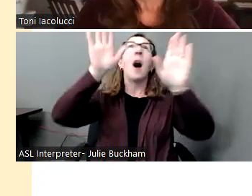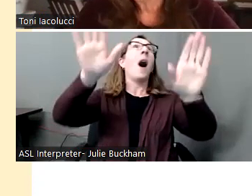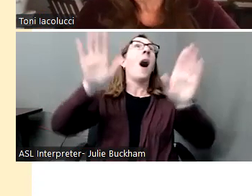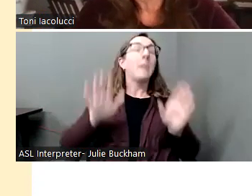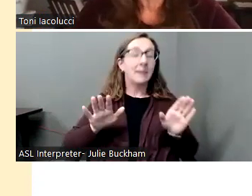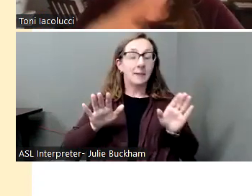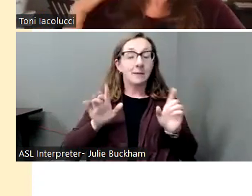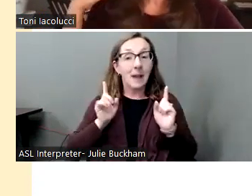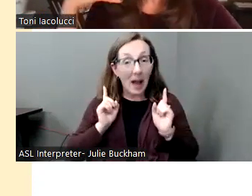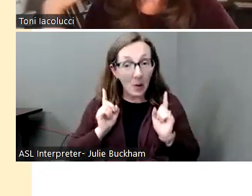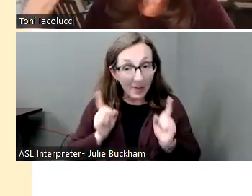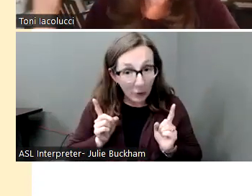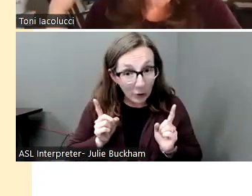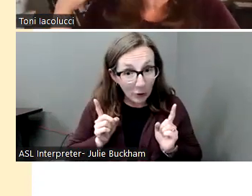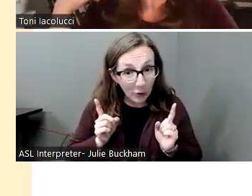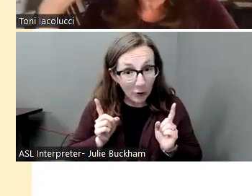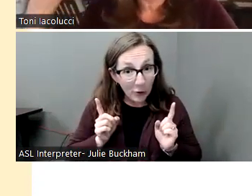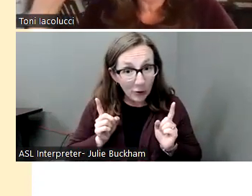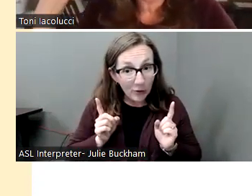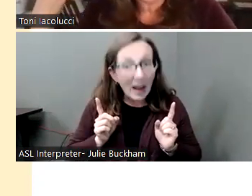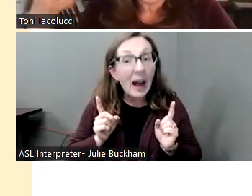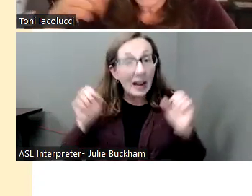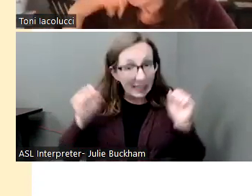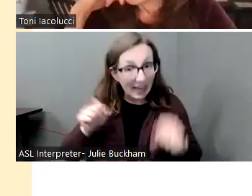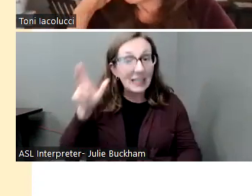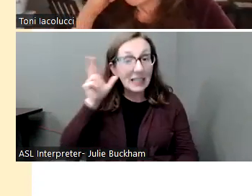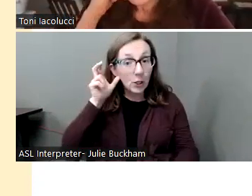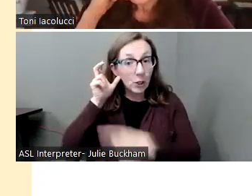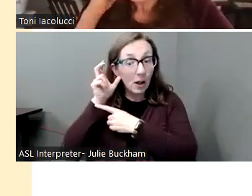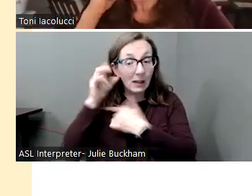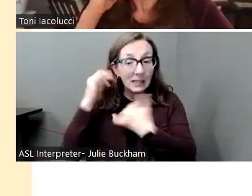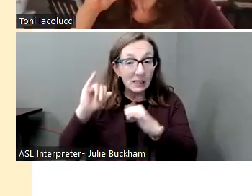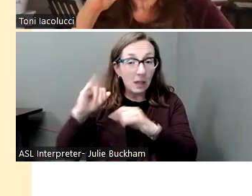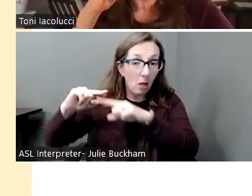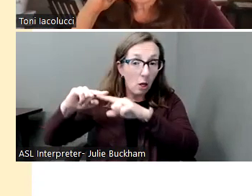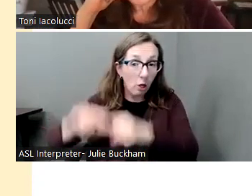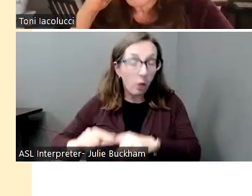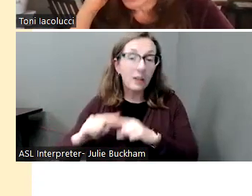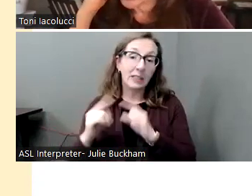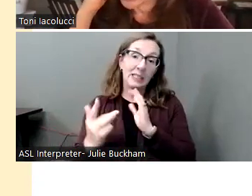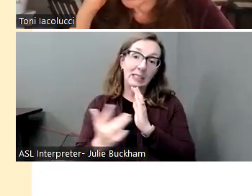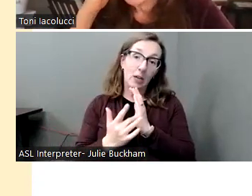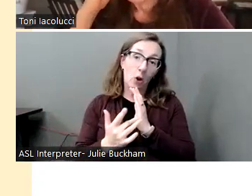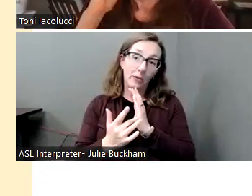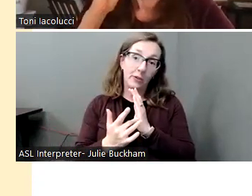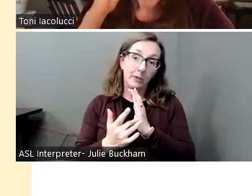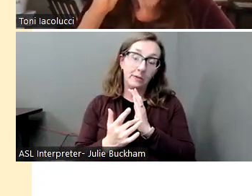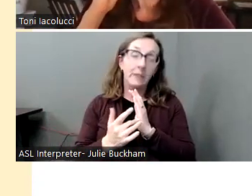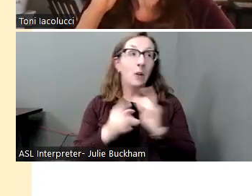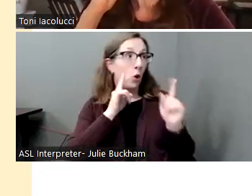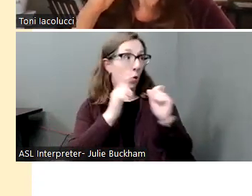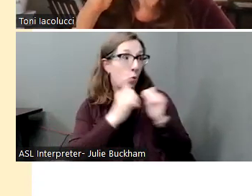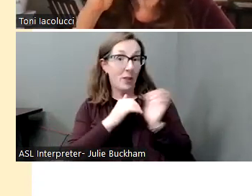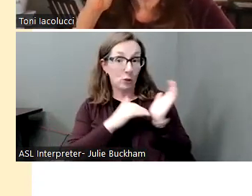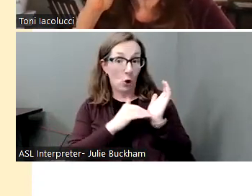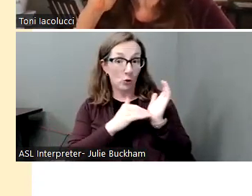I still, although I can hear, I still need technology. When I speak to a doctor,